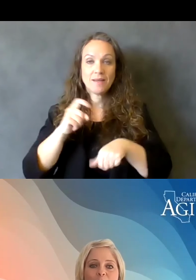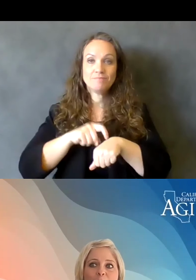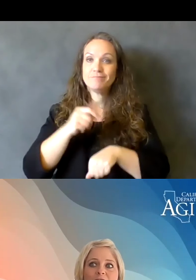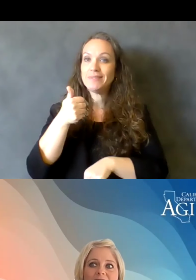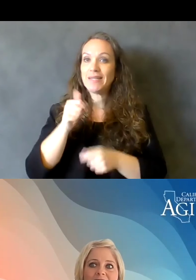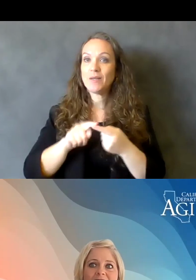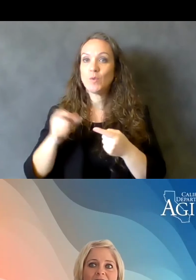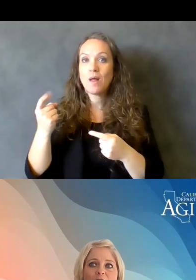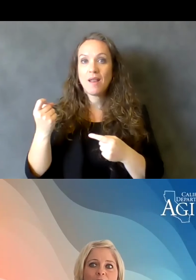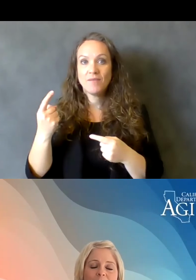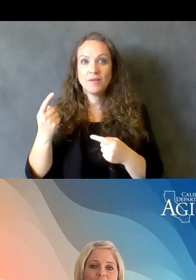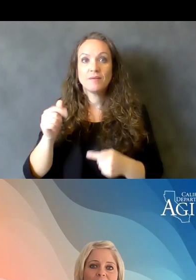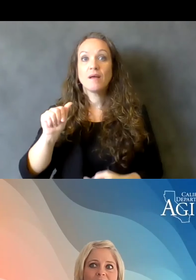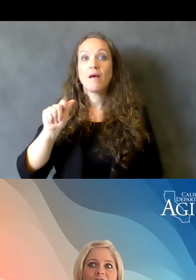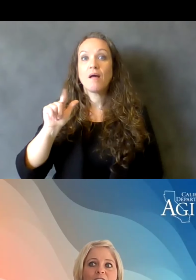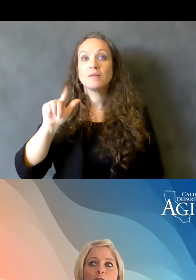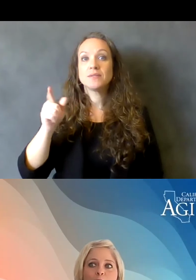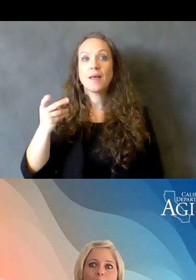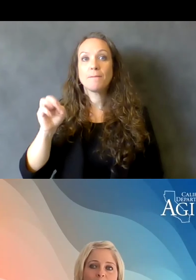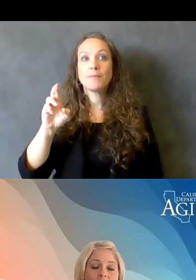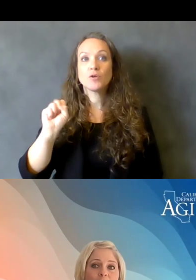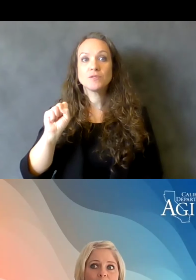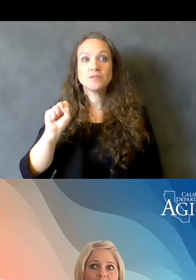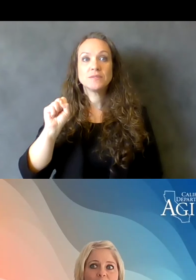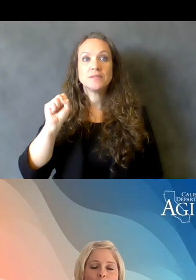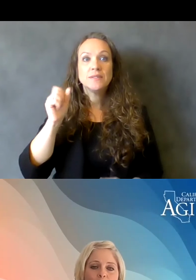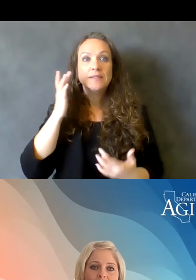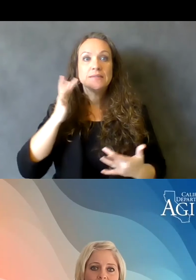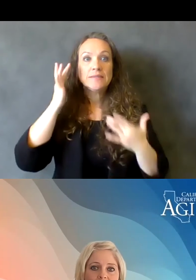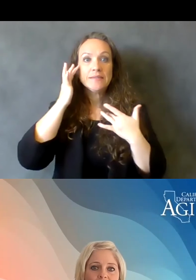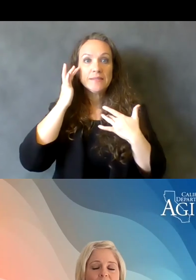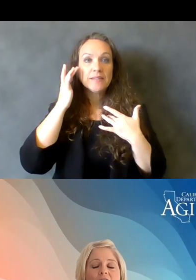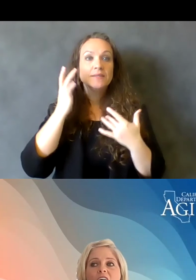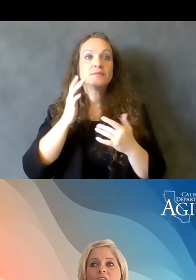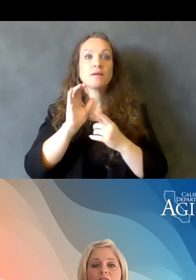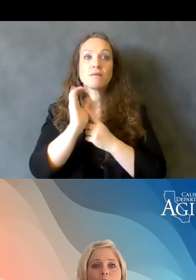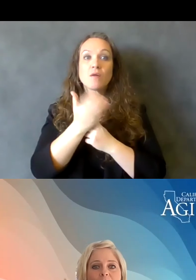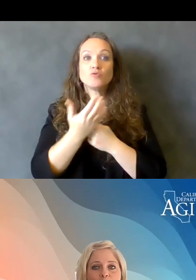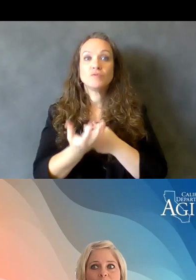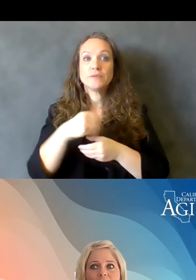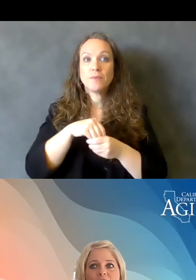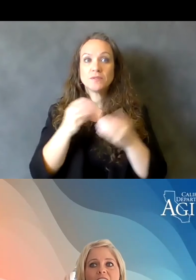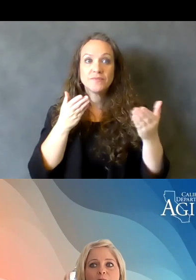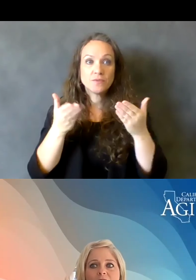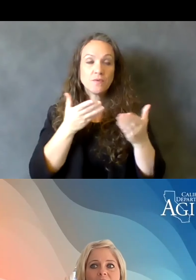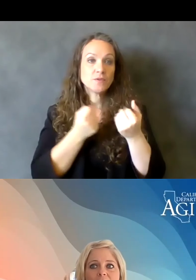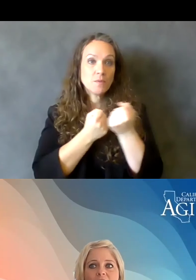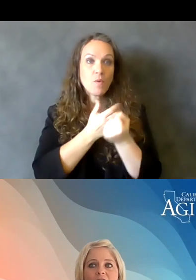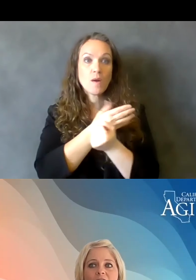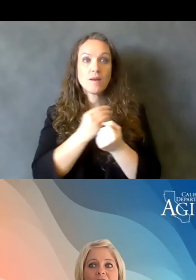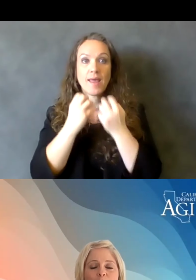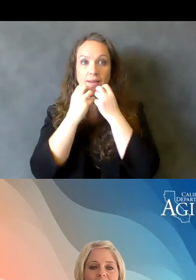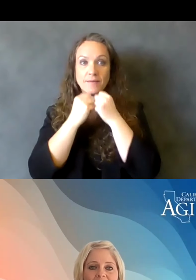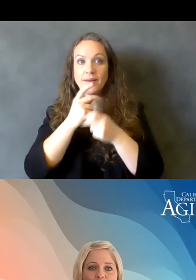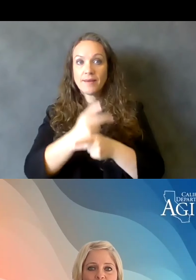is Alzheimer's disease and other dementias, culturally responsive services, support, and care. All of our past webinars have been saved